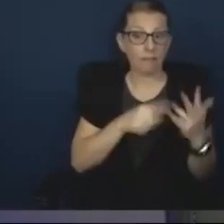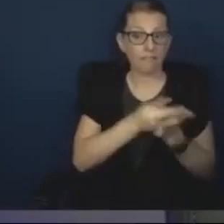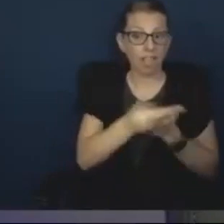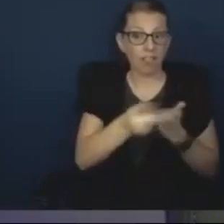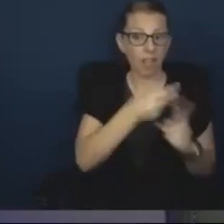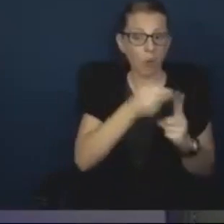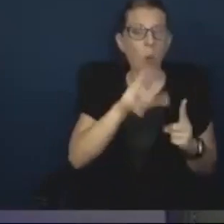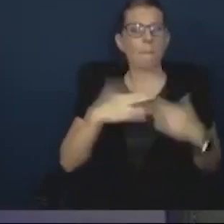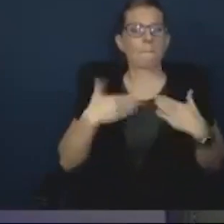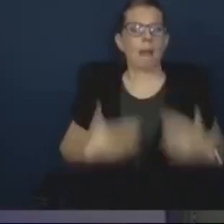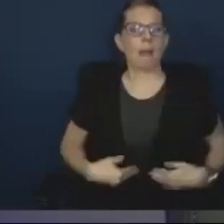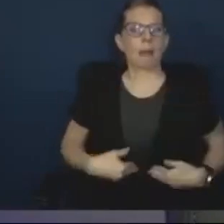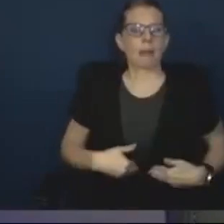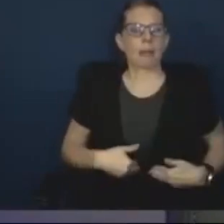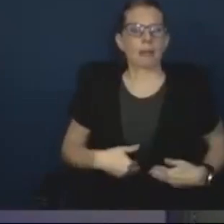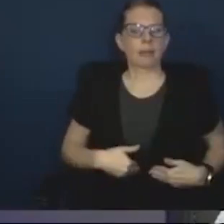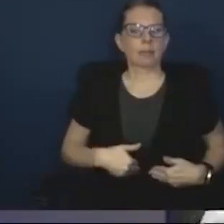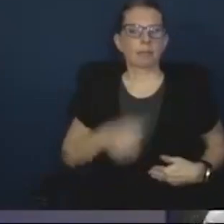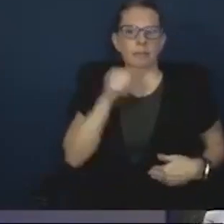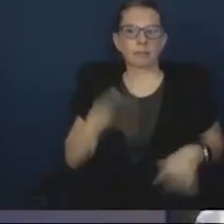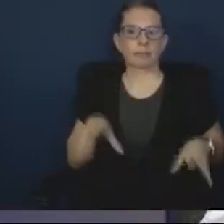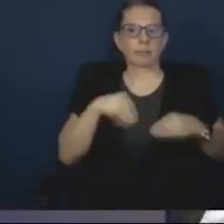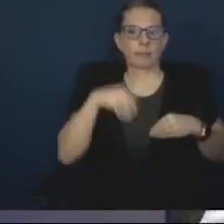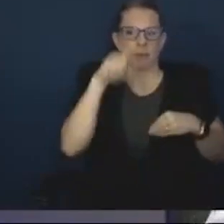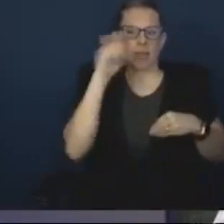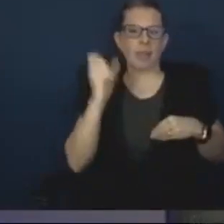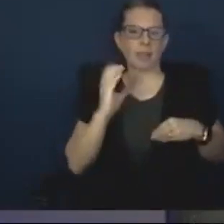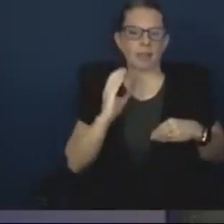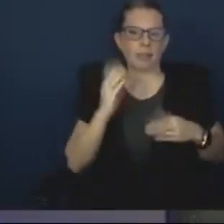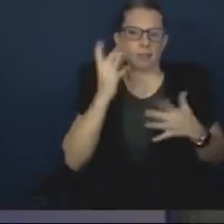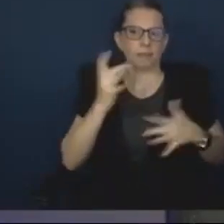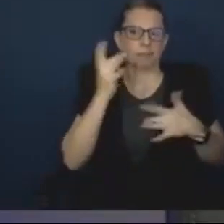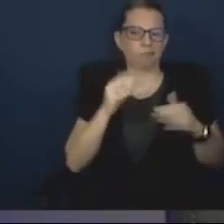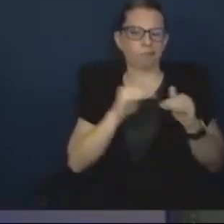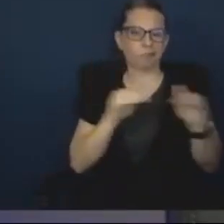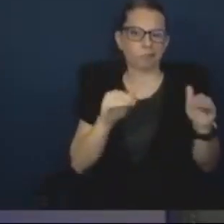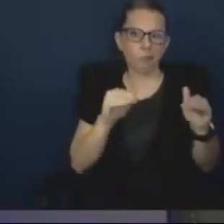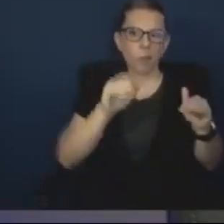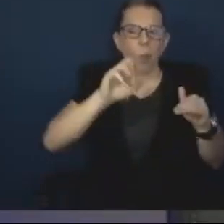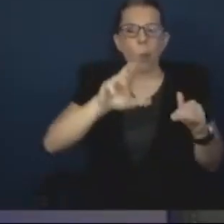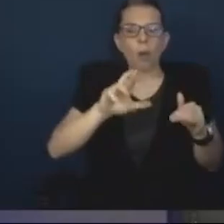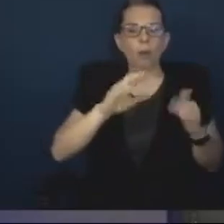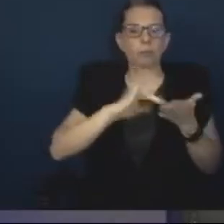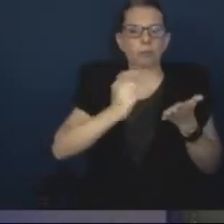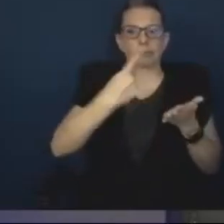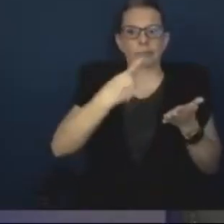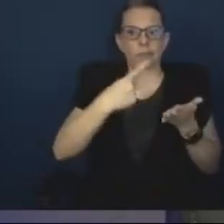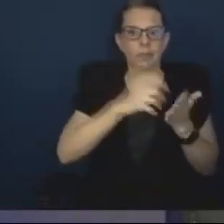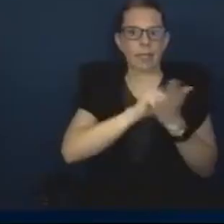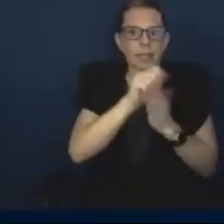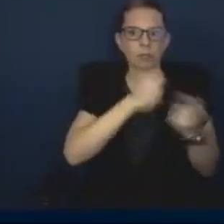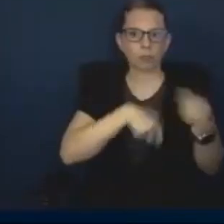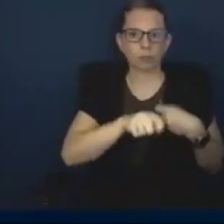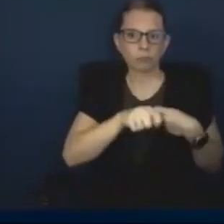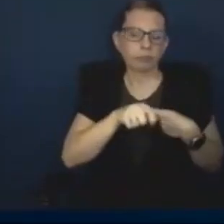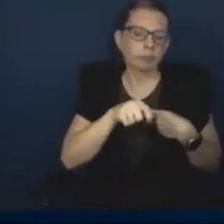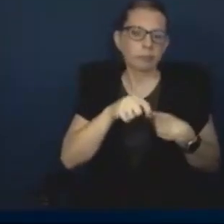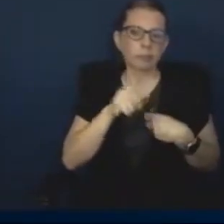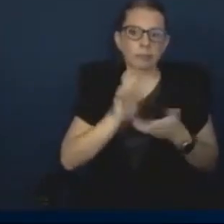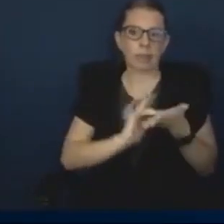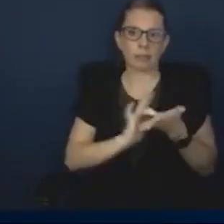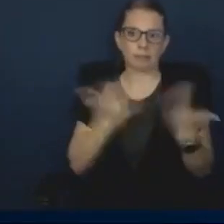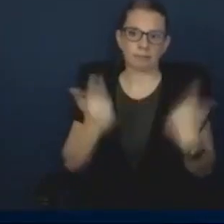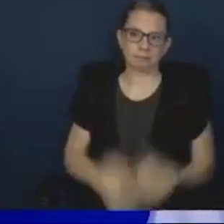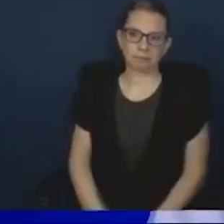to the vaccine because of our level of illness or because we're on transplant medications or cancer drugs? Yeah, and I think all of the published data so